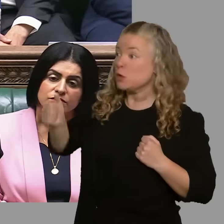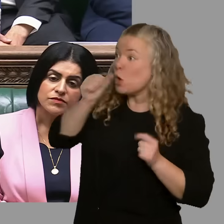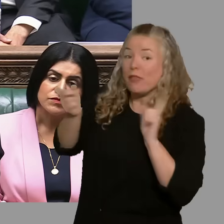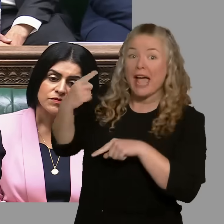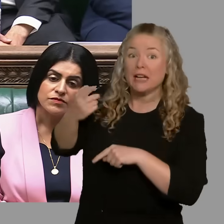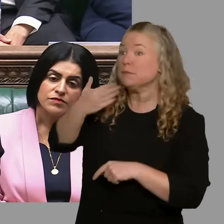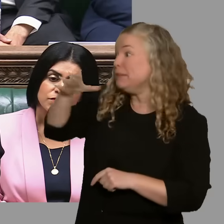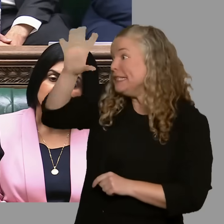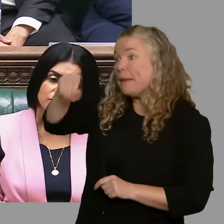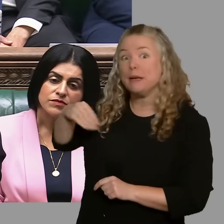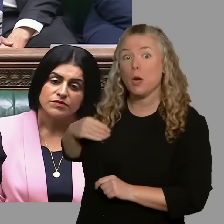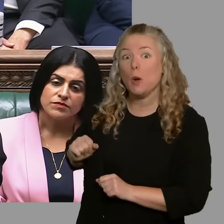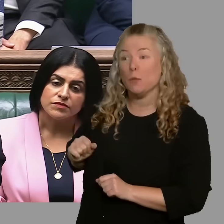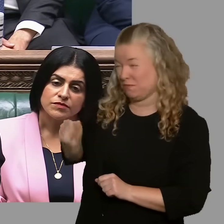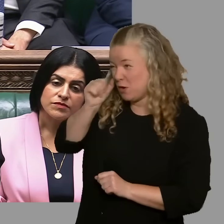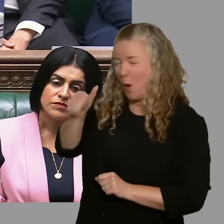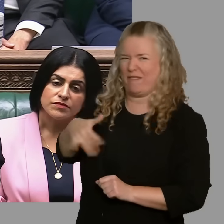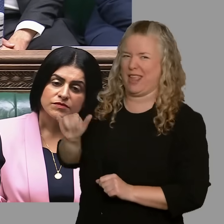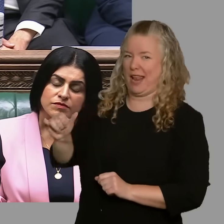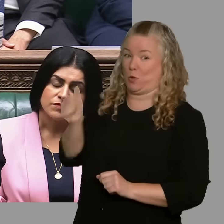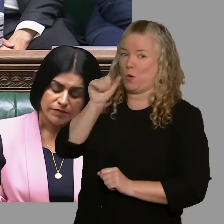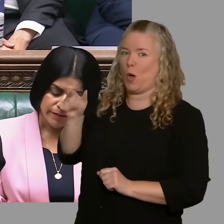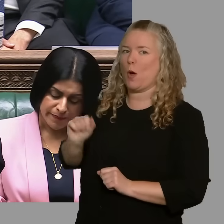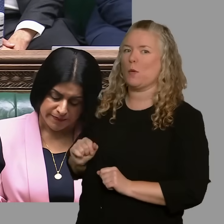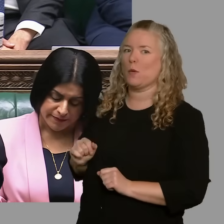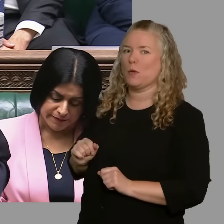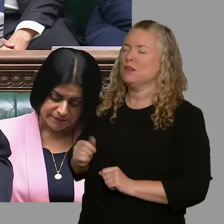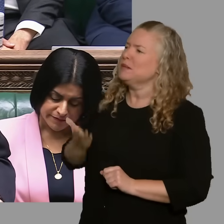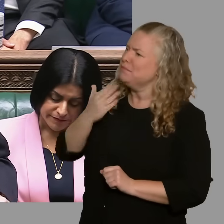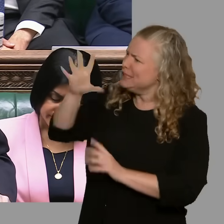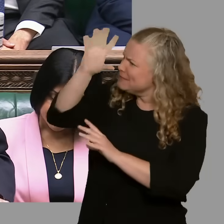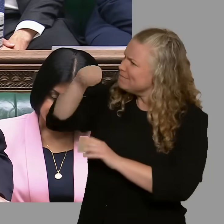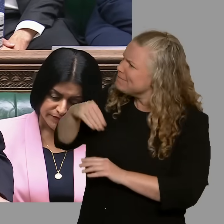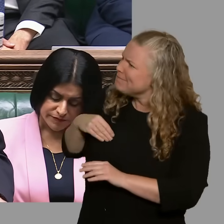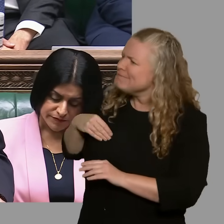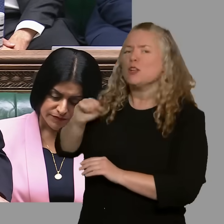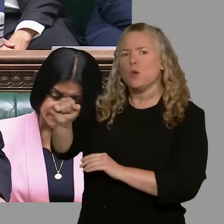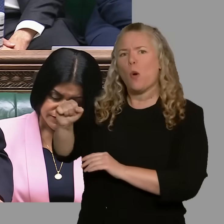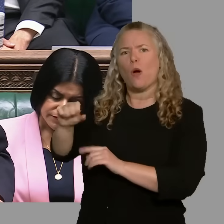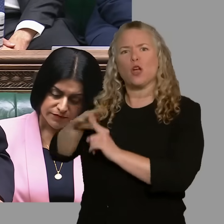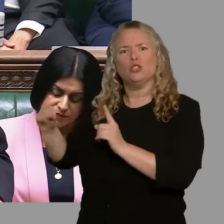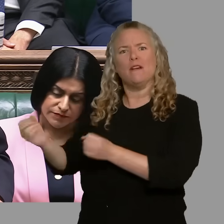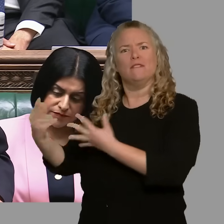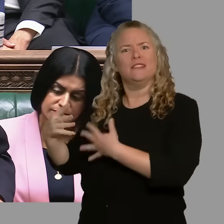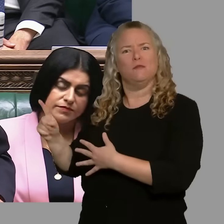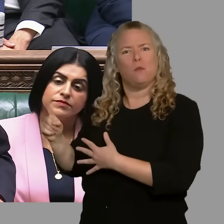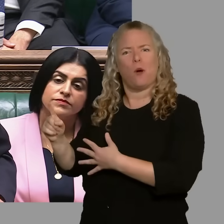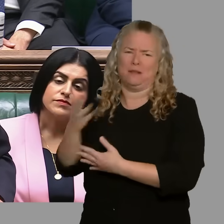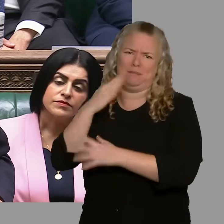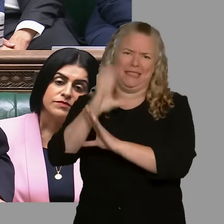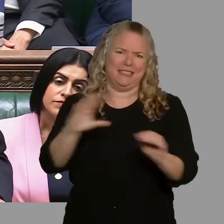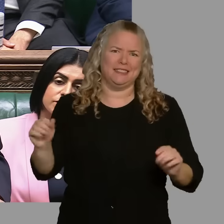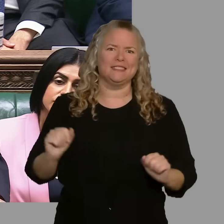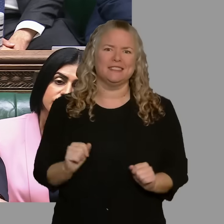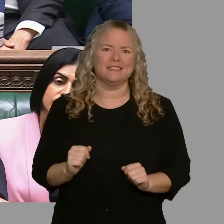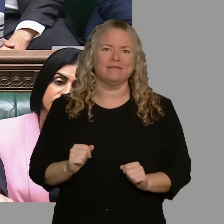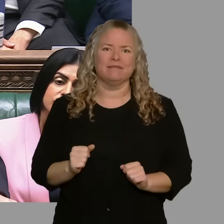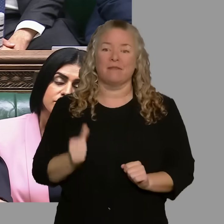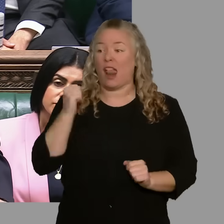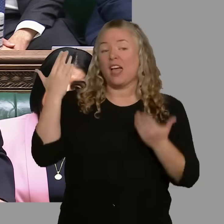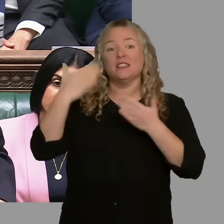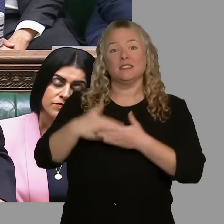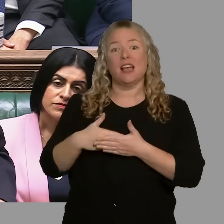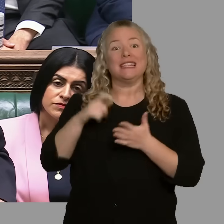Service clarified that, in their view, the decision whether to publish the witness statements of the DSNA is